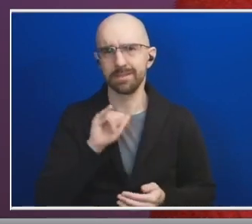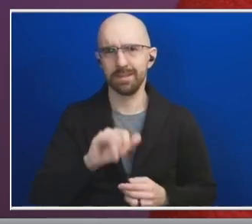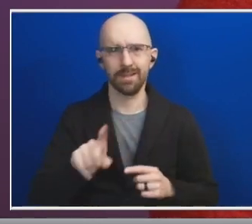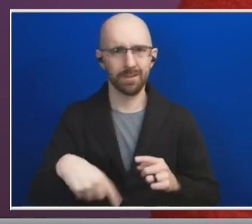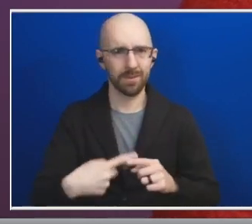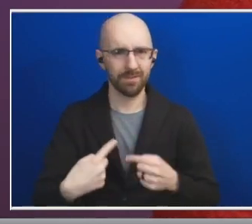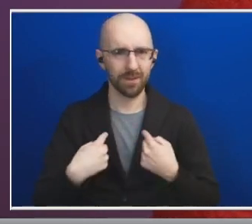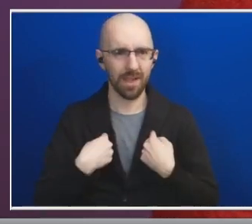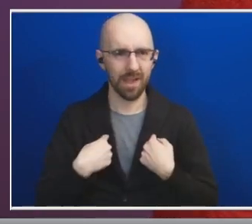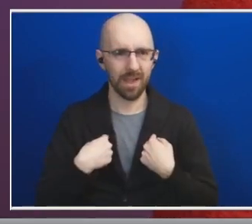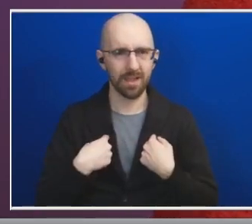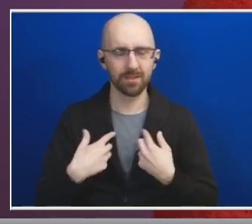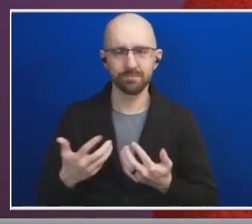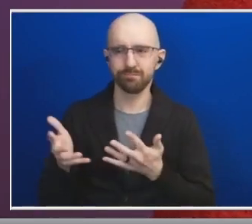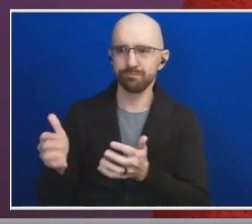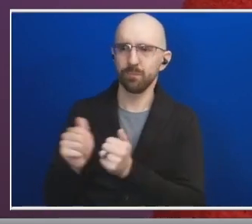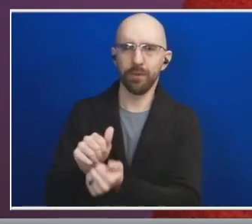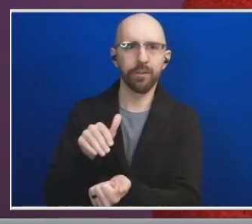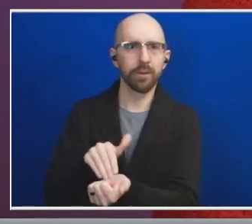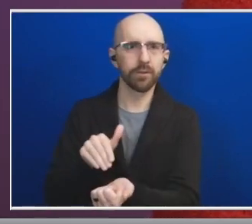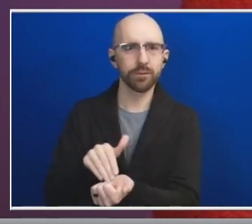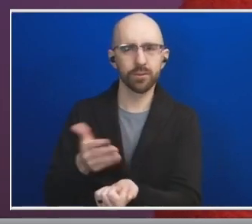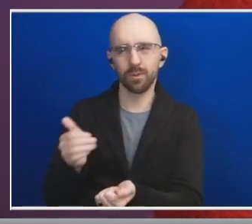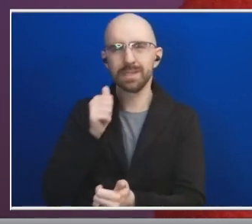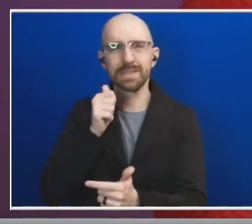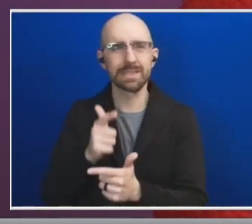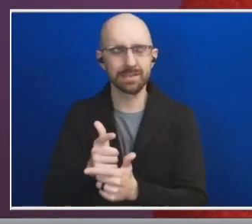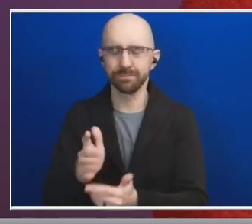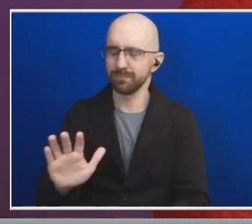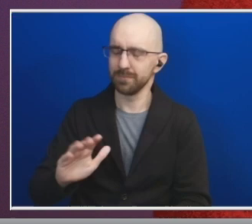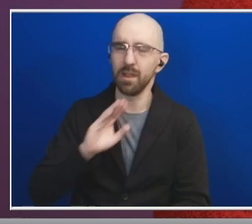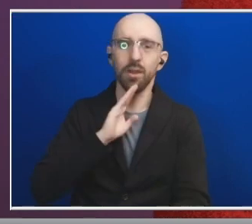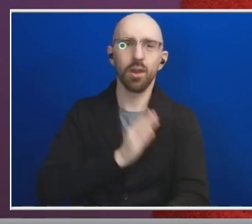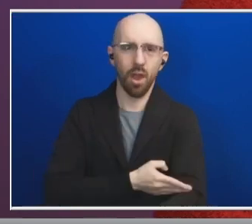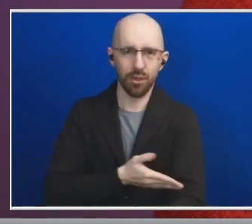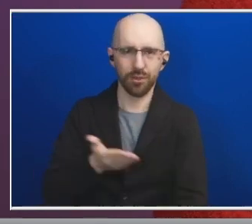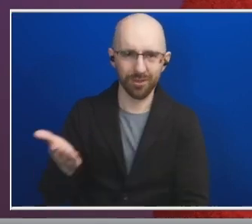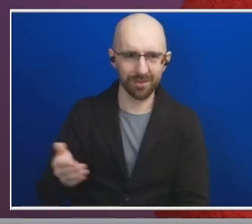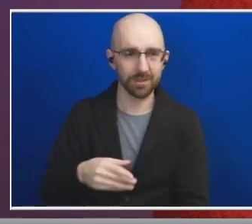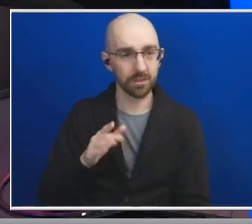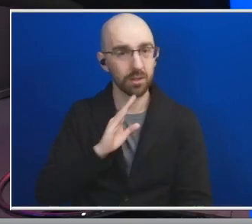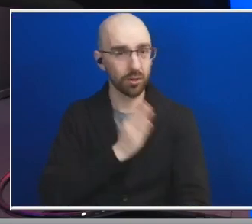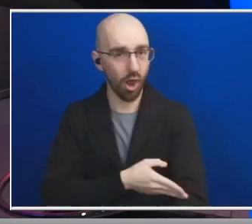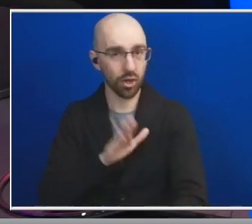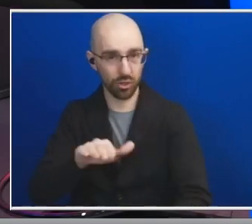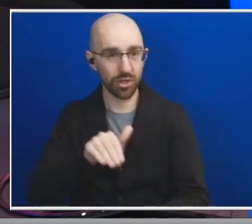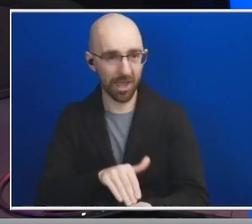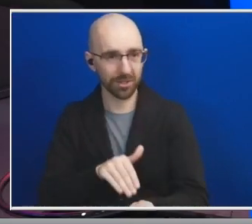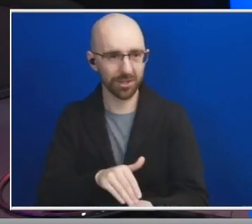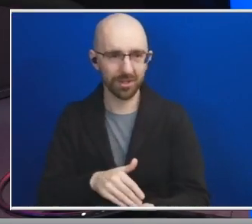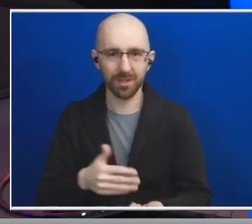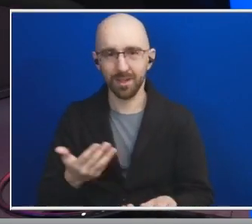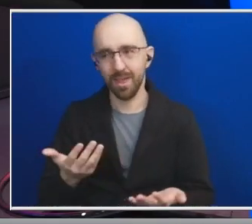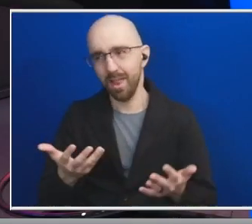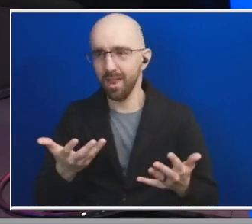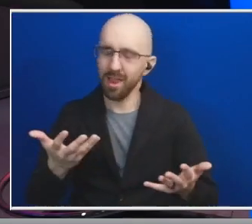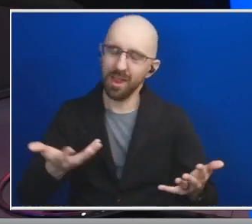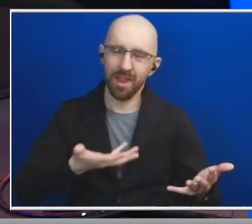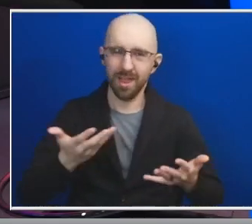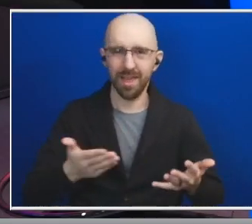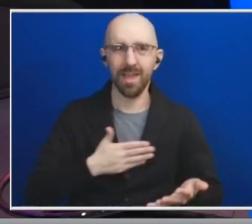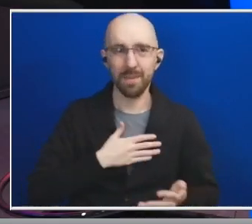my doctor or my daughter here. And is your daughter your doctor? Nah, well, she's my very good Not